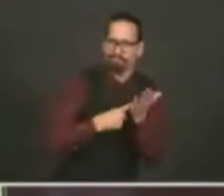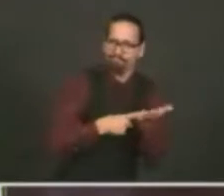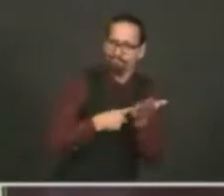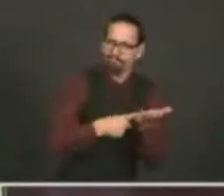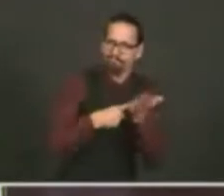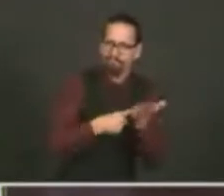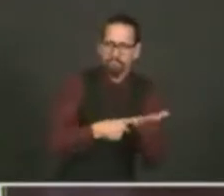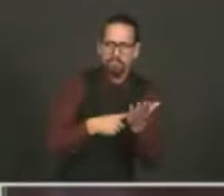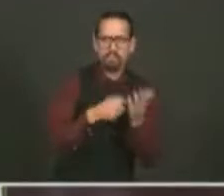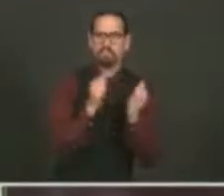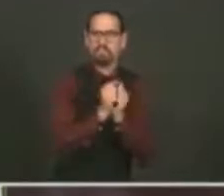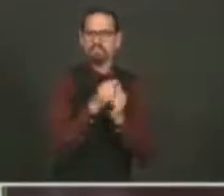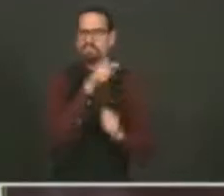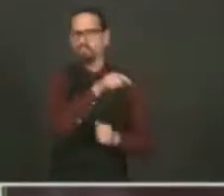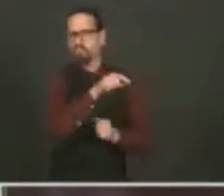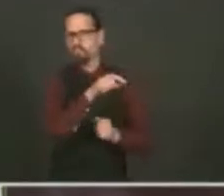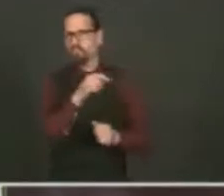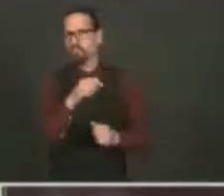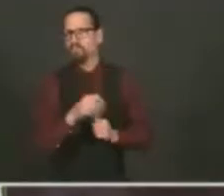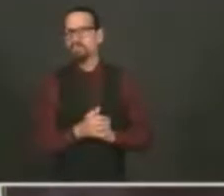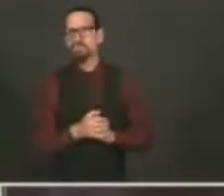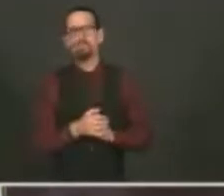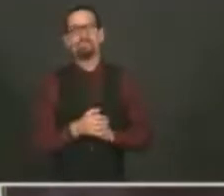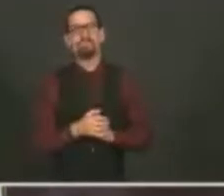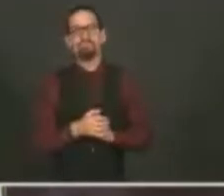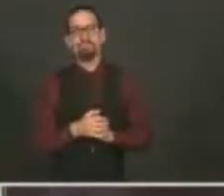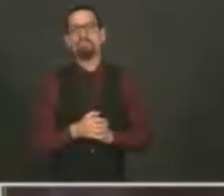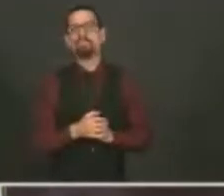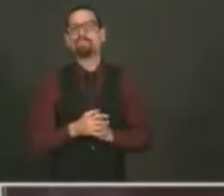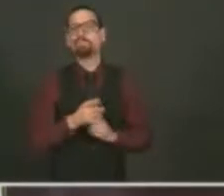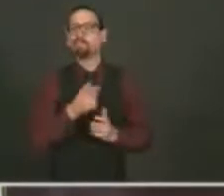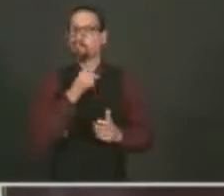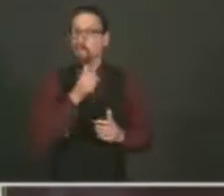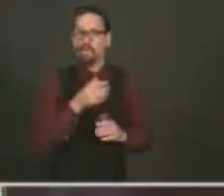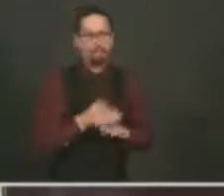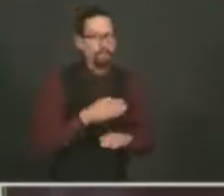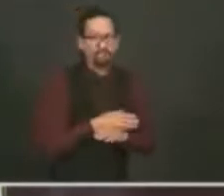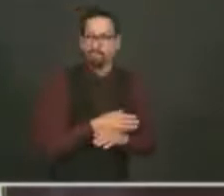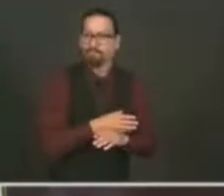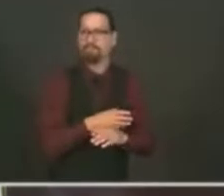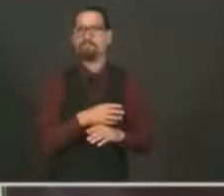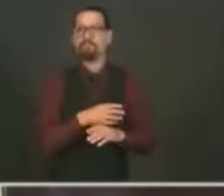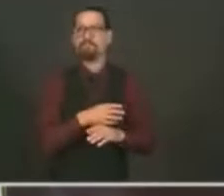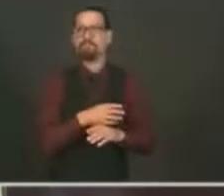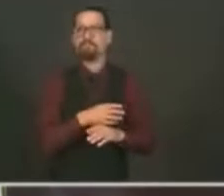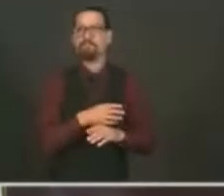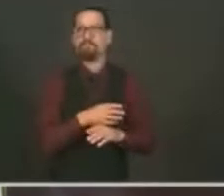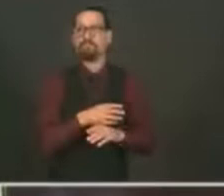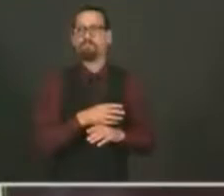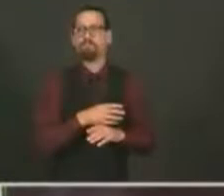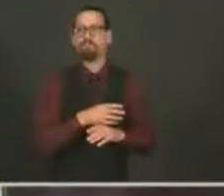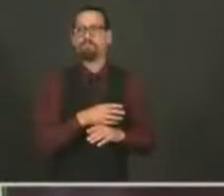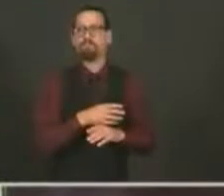without seeing those improvements, we moved forward to the ICO. Given